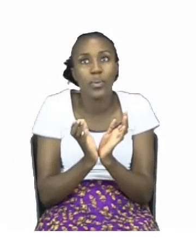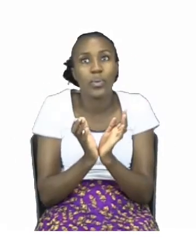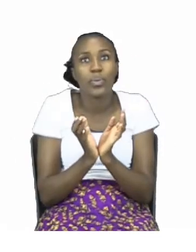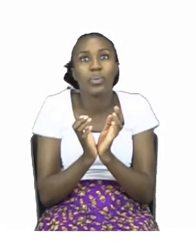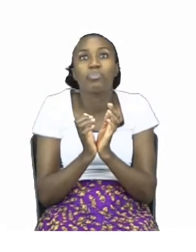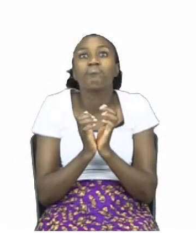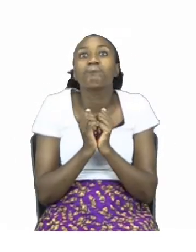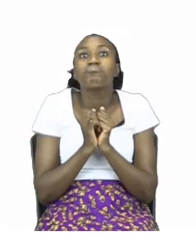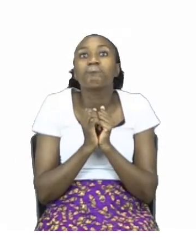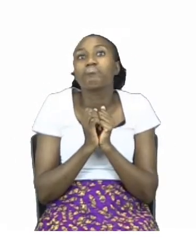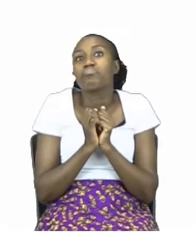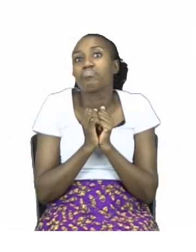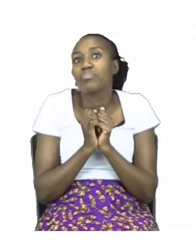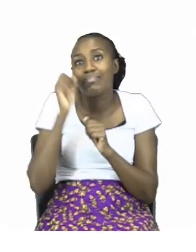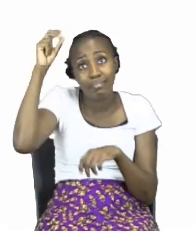earth,